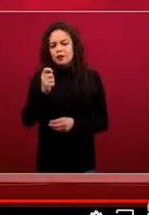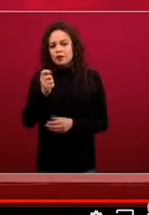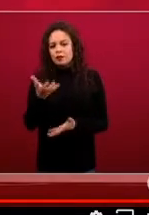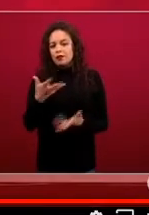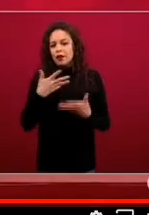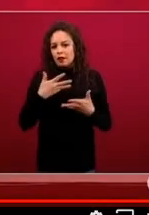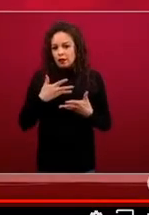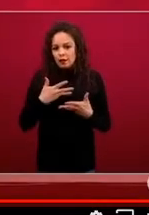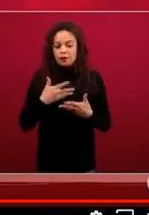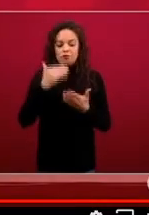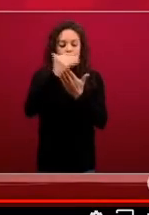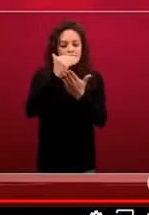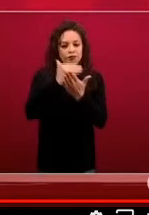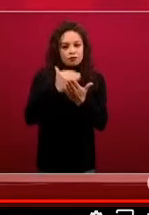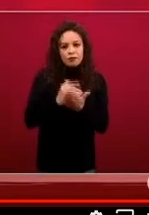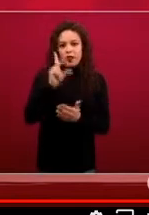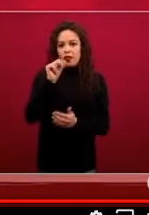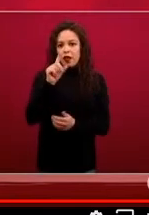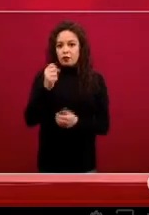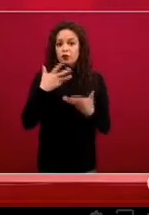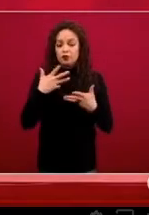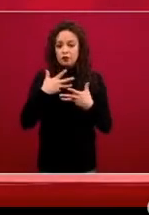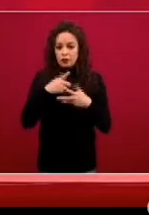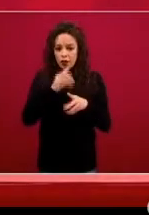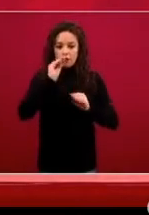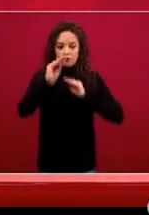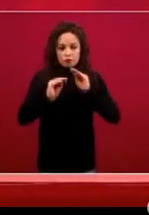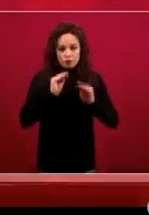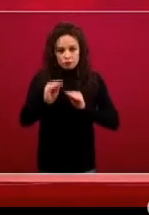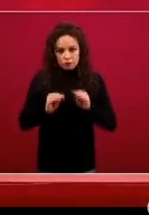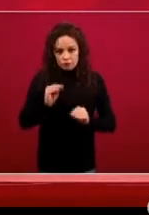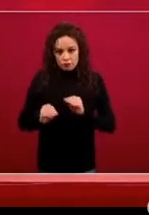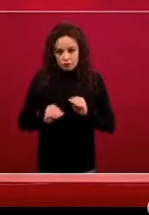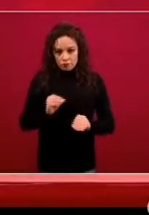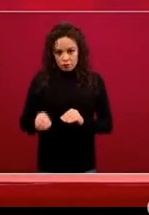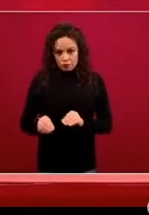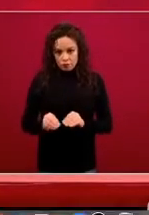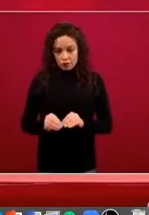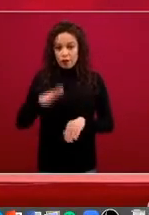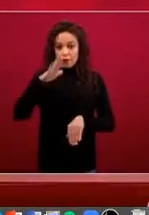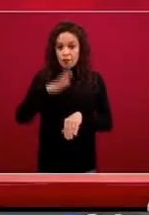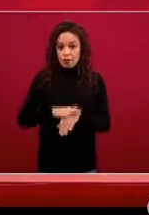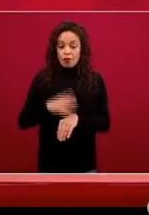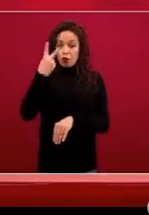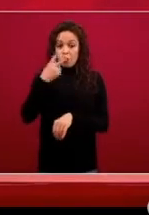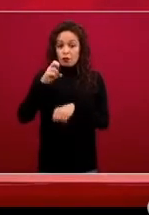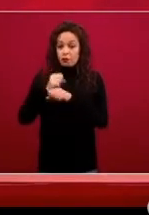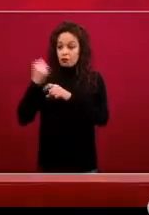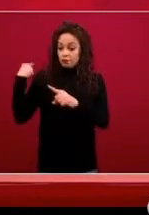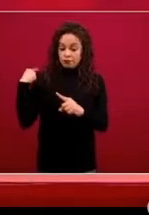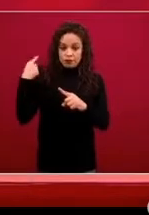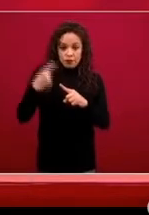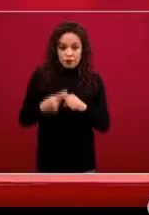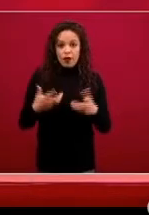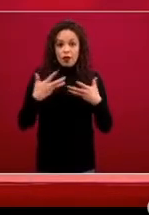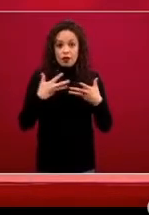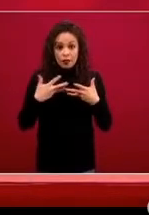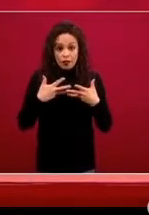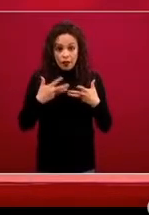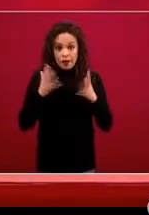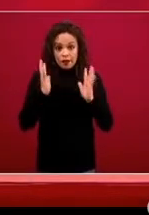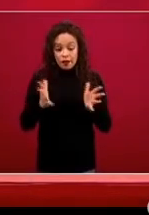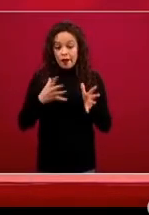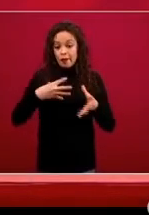Yeah, so basically the transmission is the one that is being manifested, meaning all of the cases that have